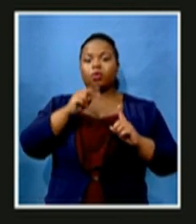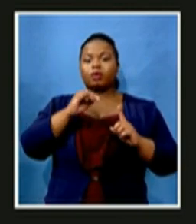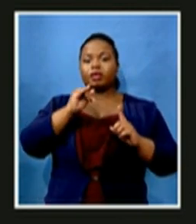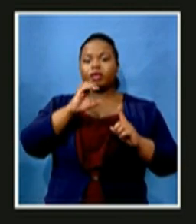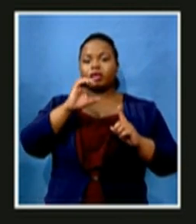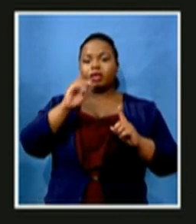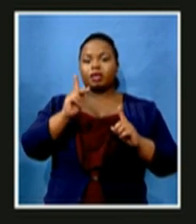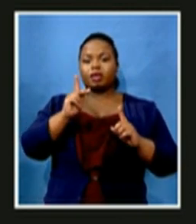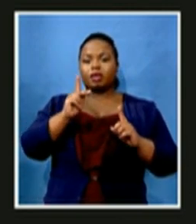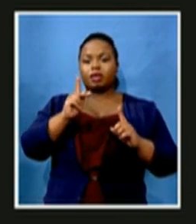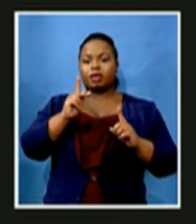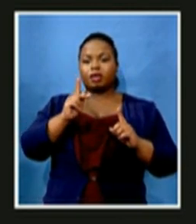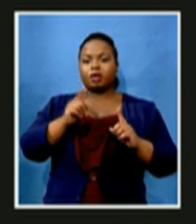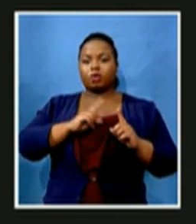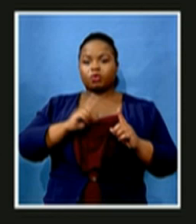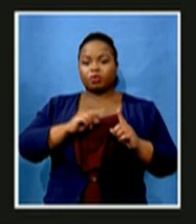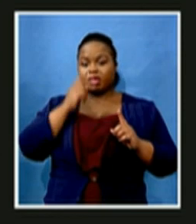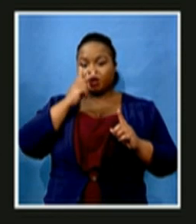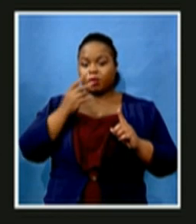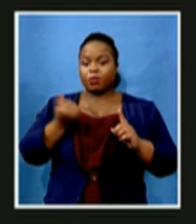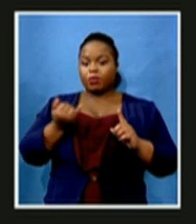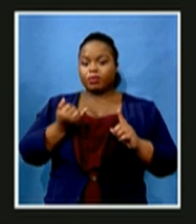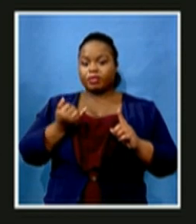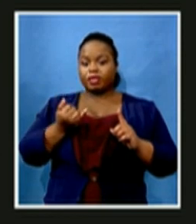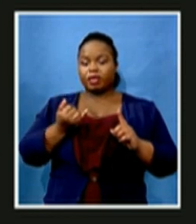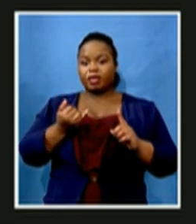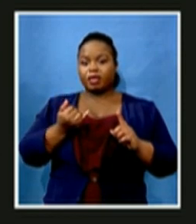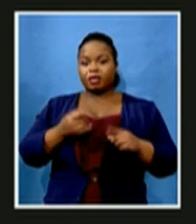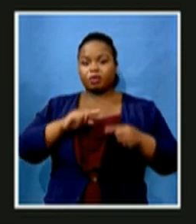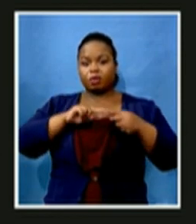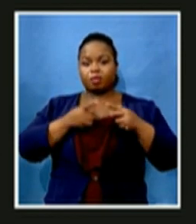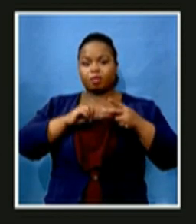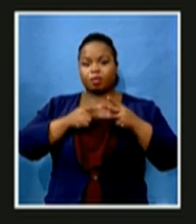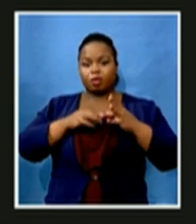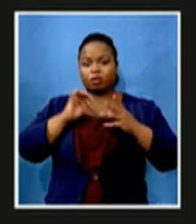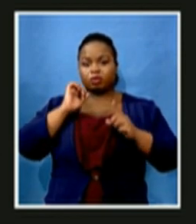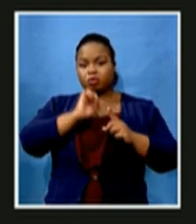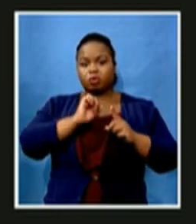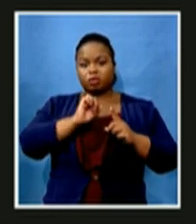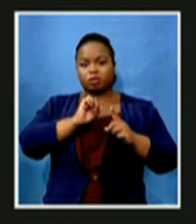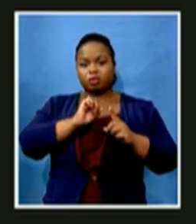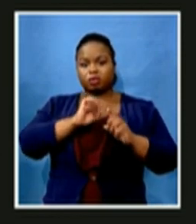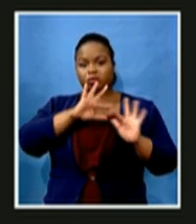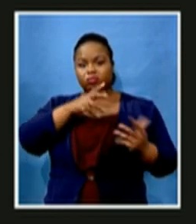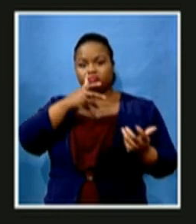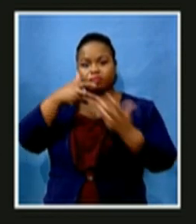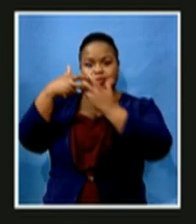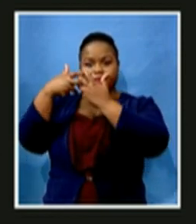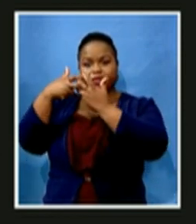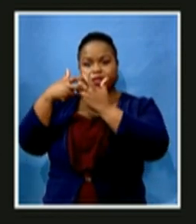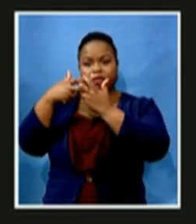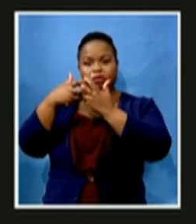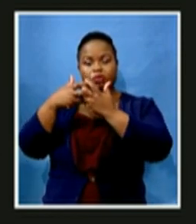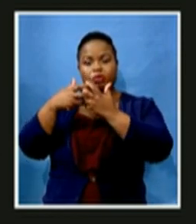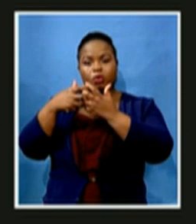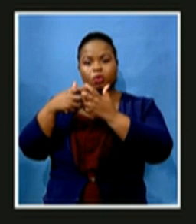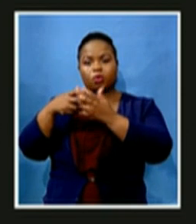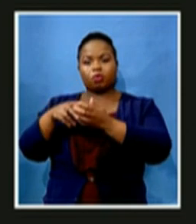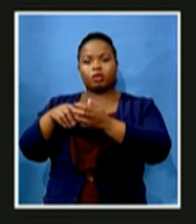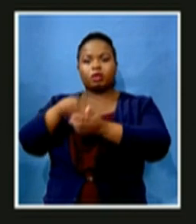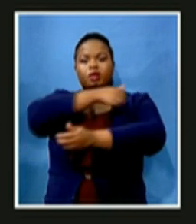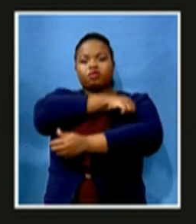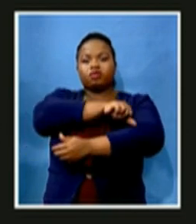some of your points are quite in line with the real data-driven stuff that Michael Levitt's pulling together with his kind